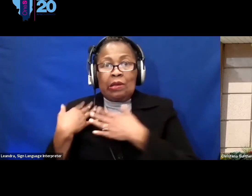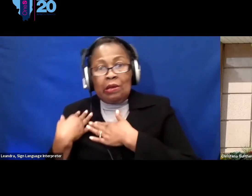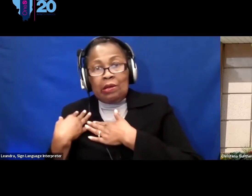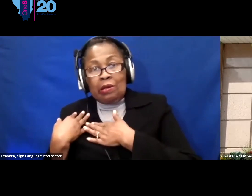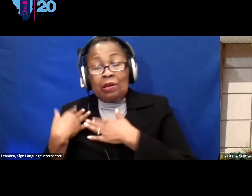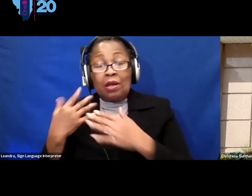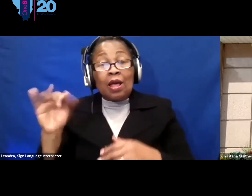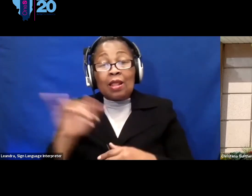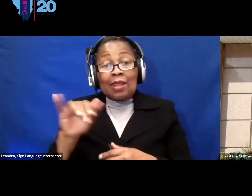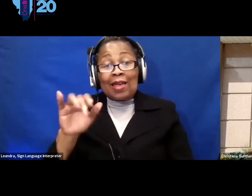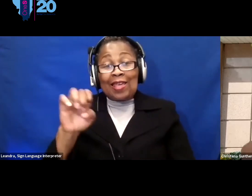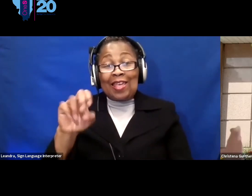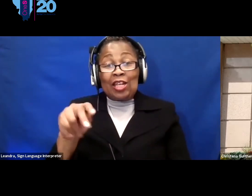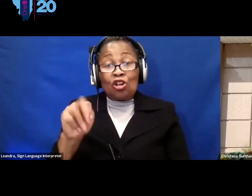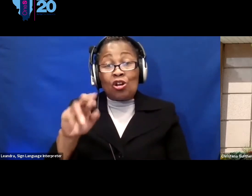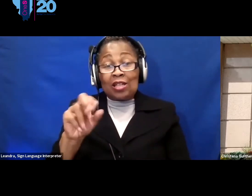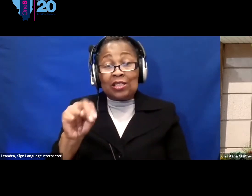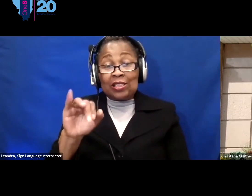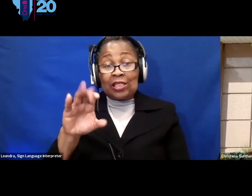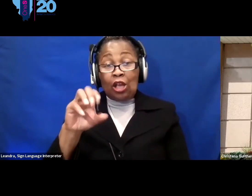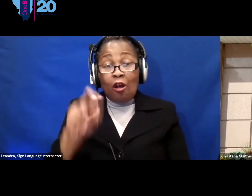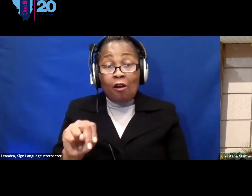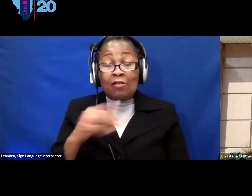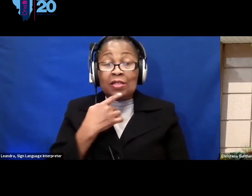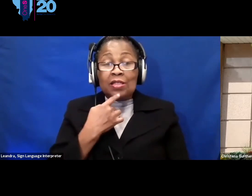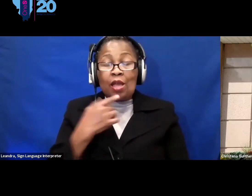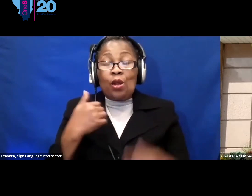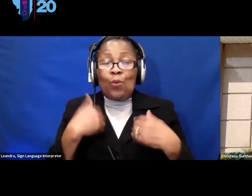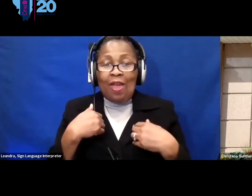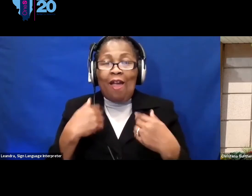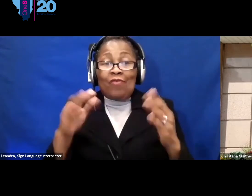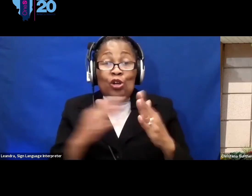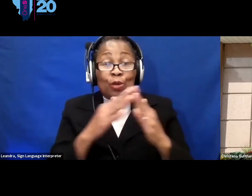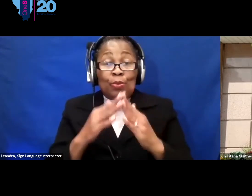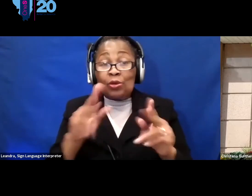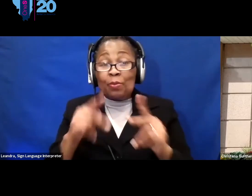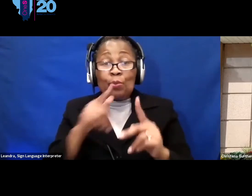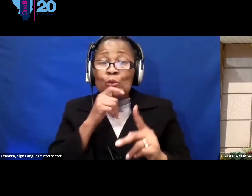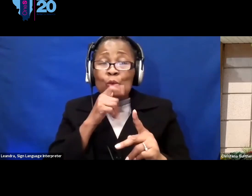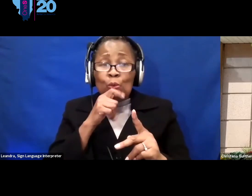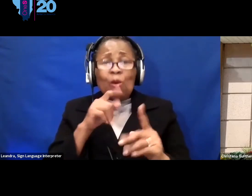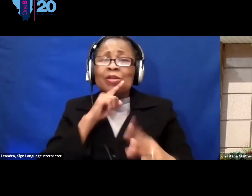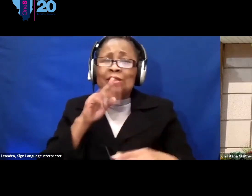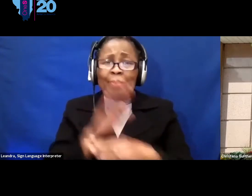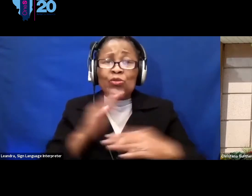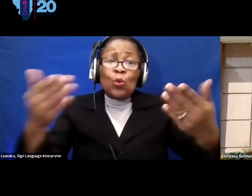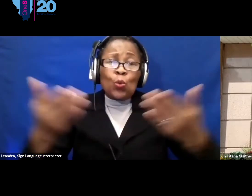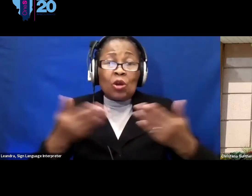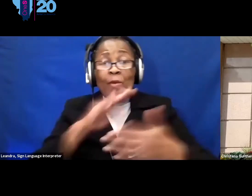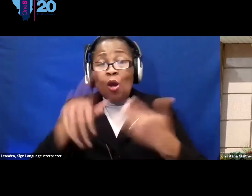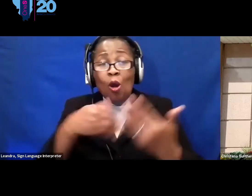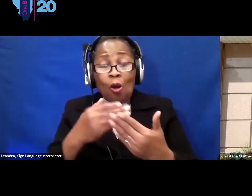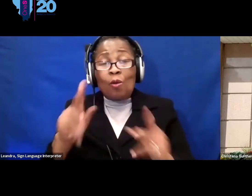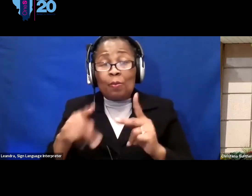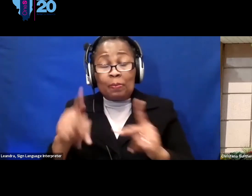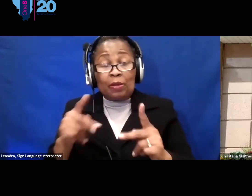like Encarnacion mentioned, we have a community of people who are really dedicated to welcoming all visitors and all participants to our